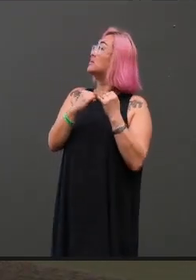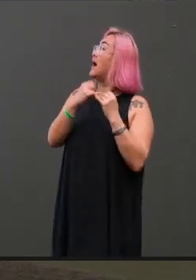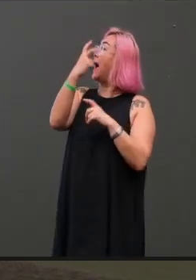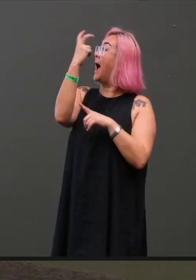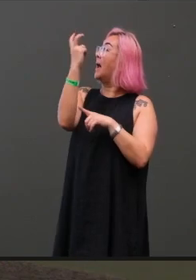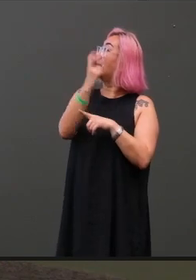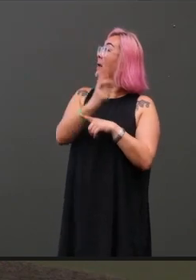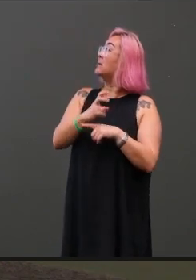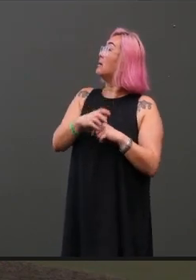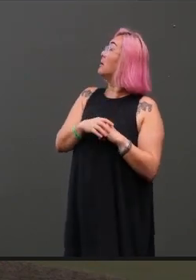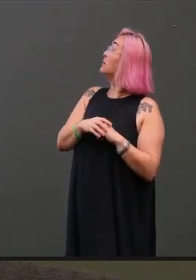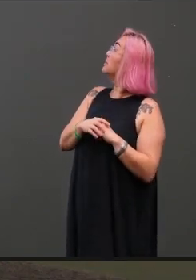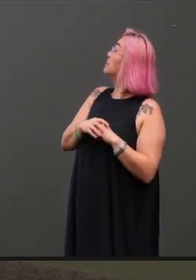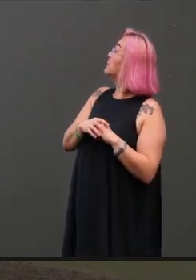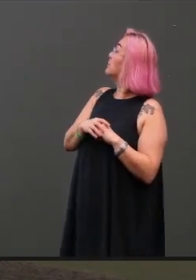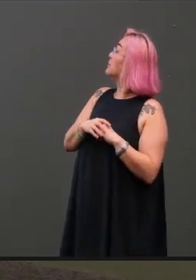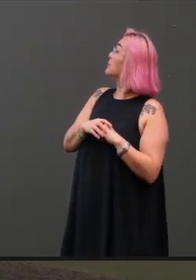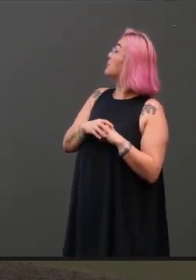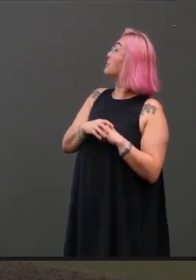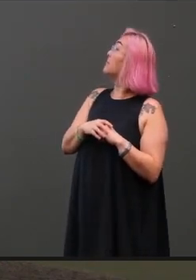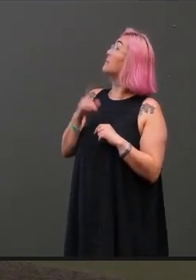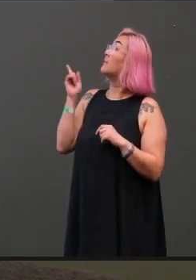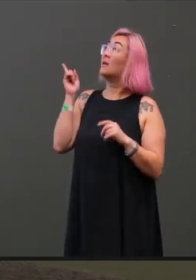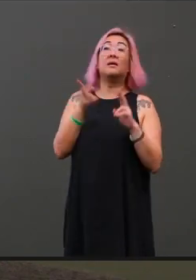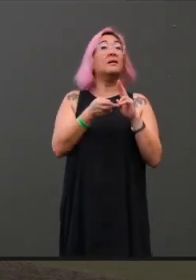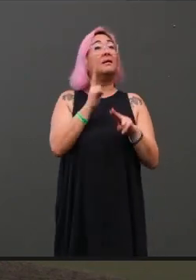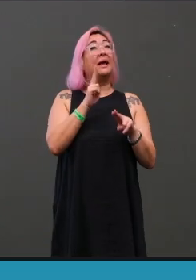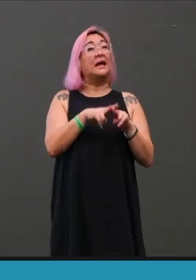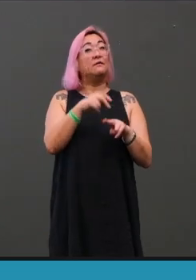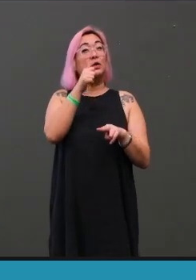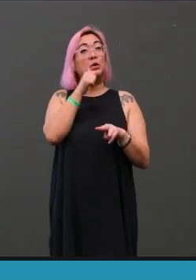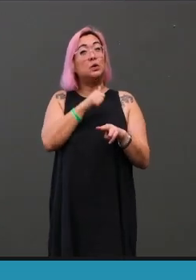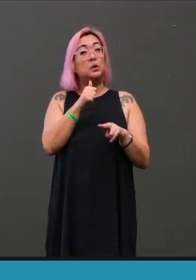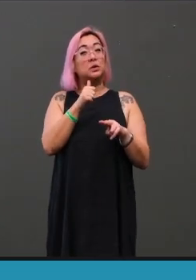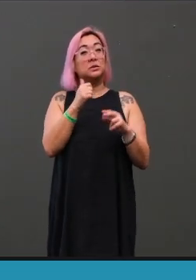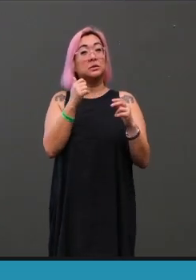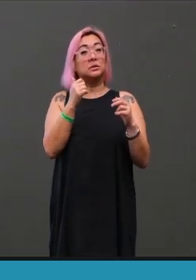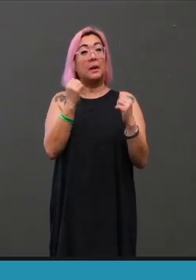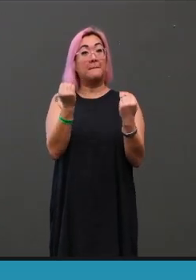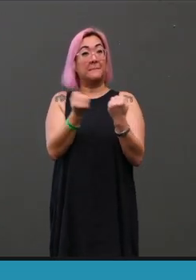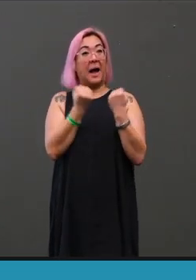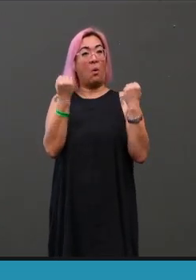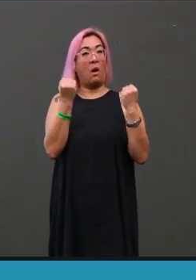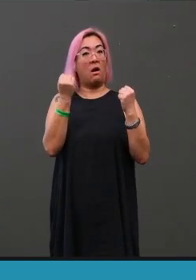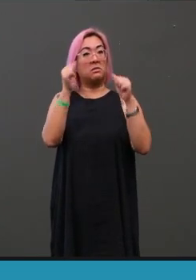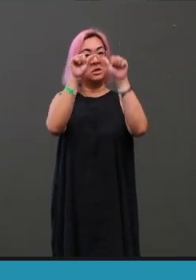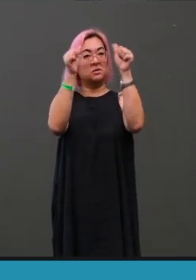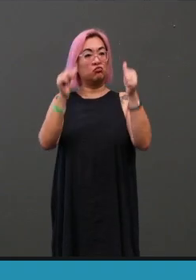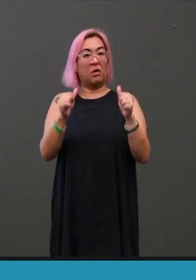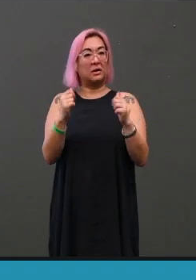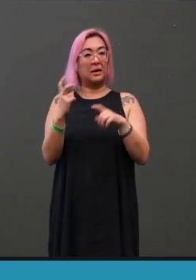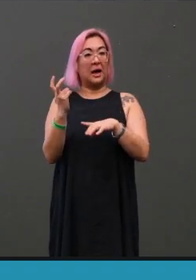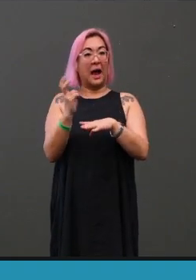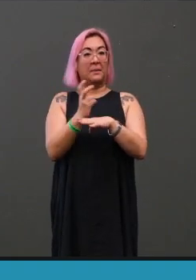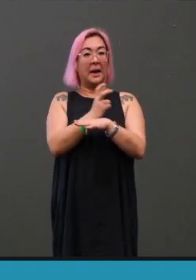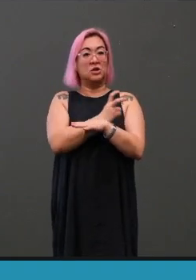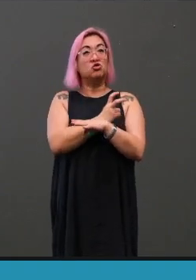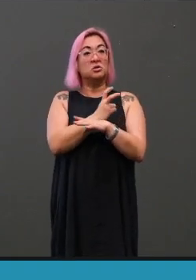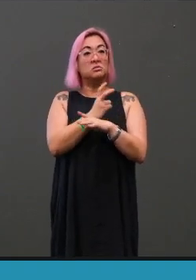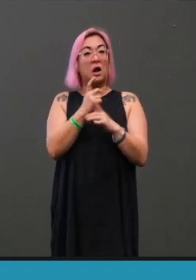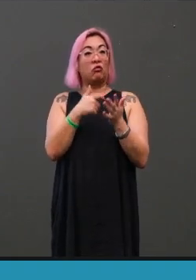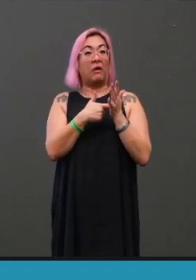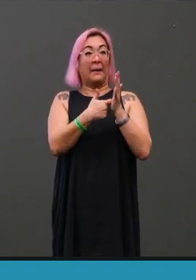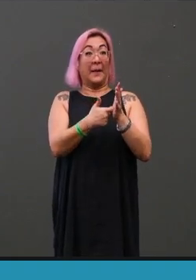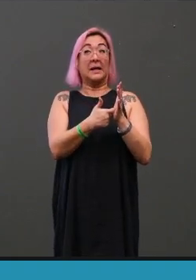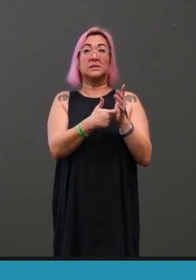using sprite-based animations. I think Powerhoof made it. They're here, maybe. They have a little feature